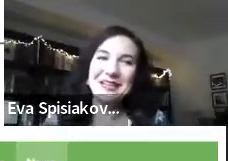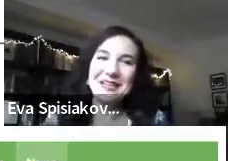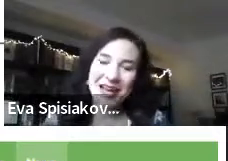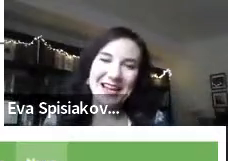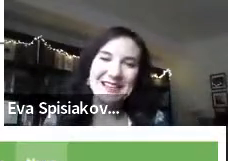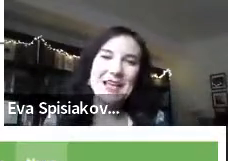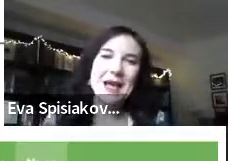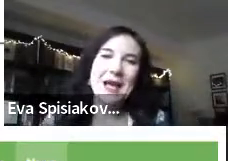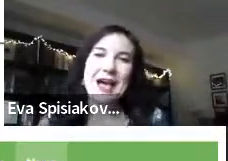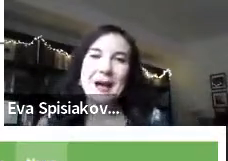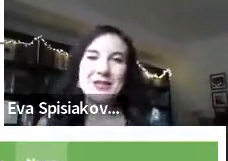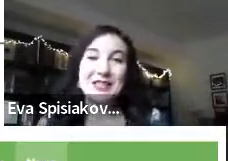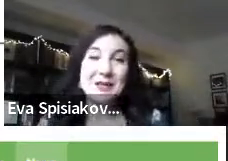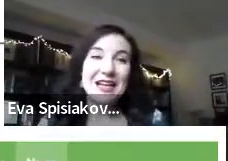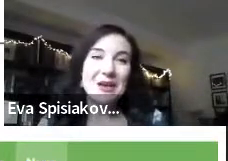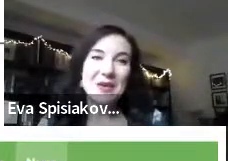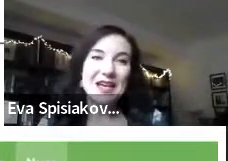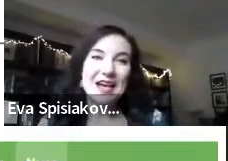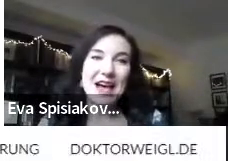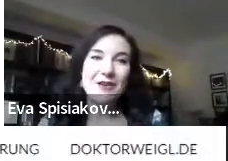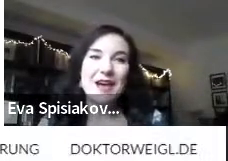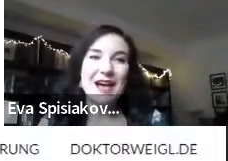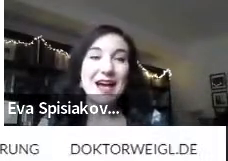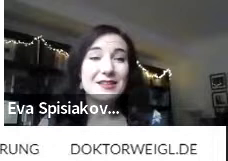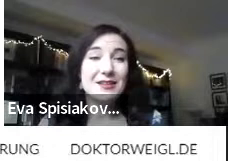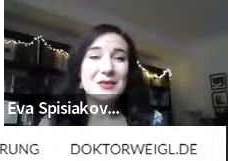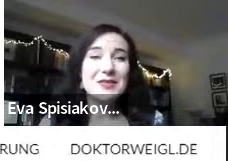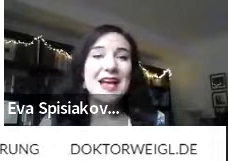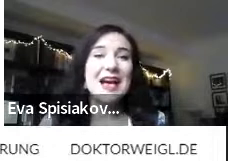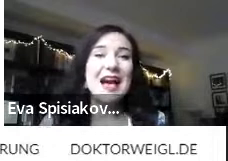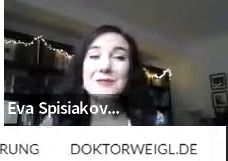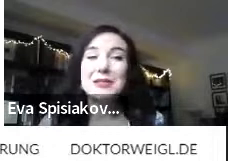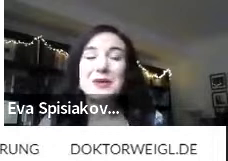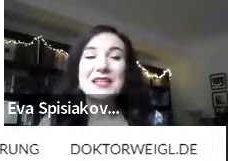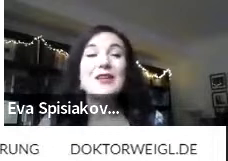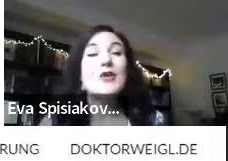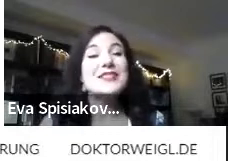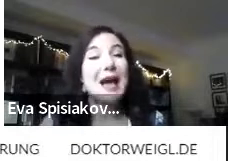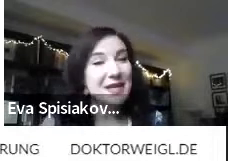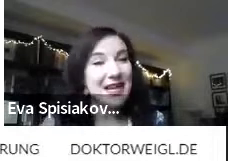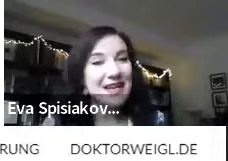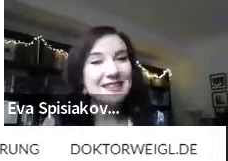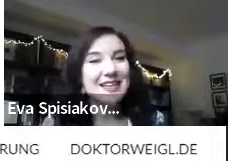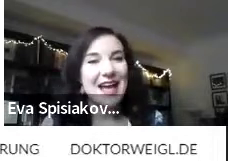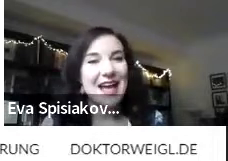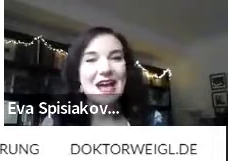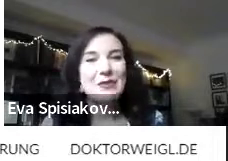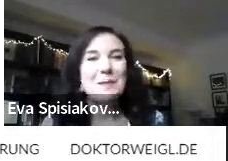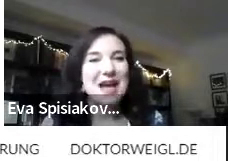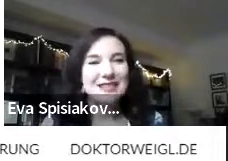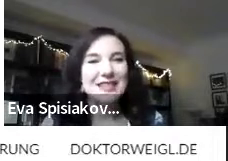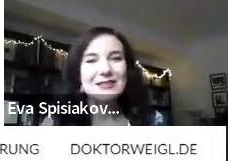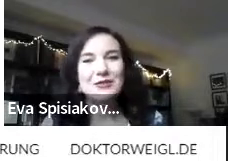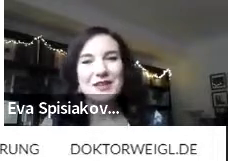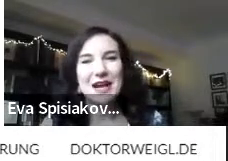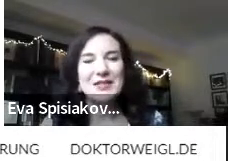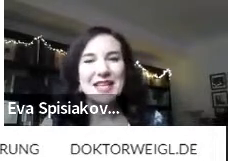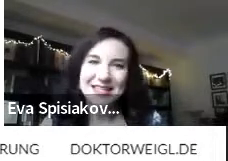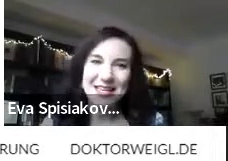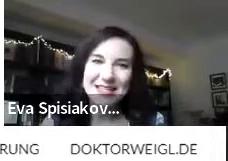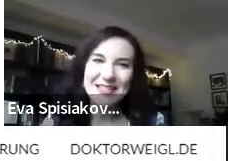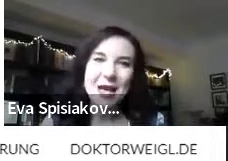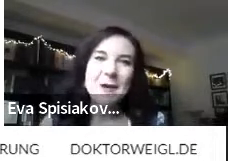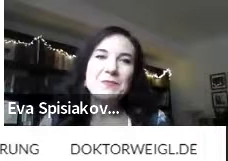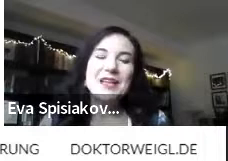are choking the planet. Similarly, we have health news. Asthma sprays contaminate the air with masses of